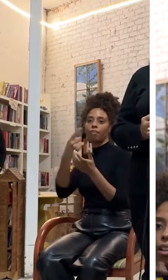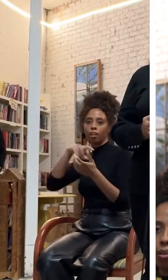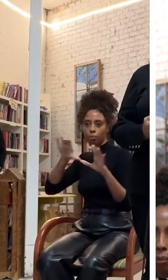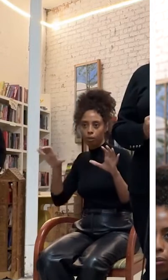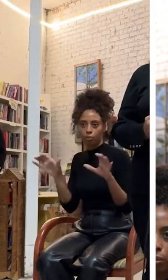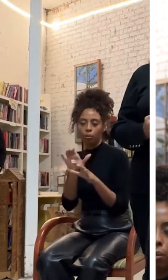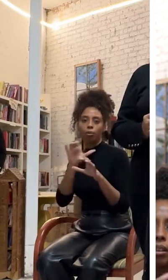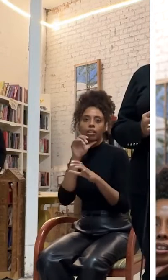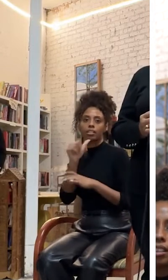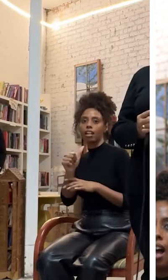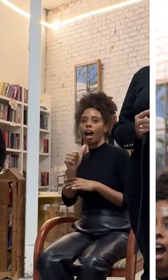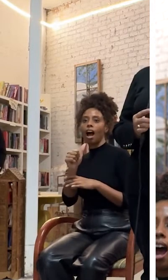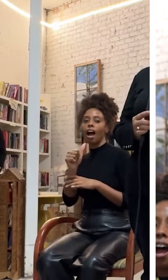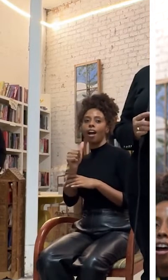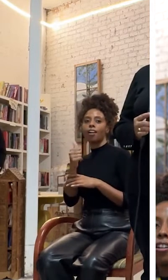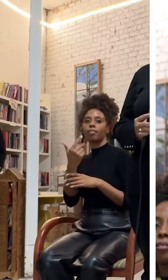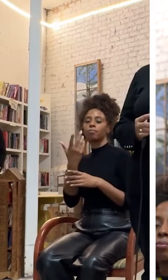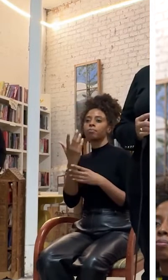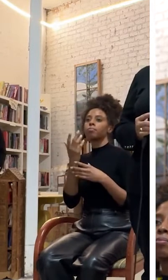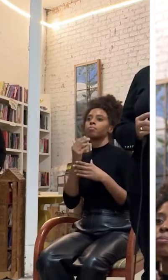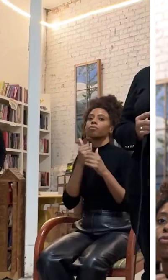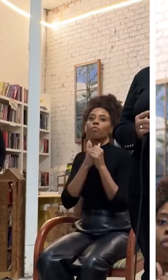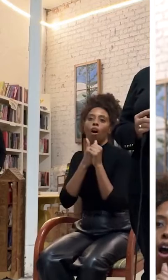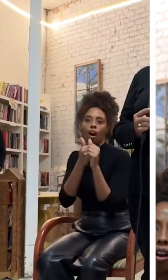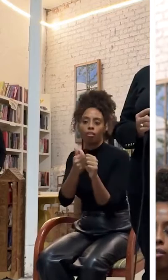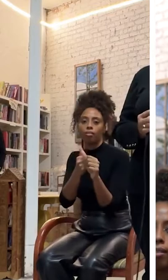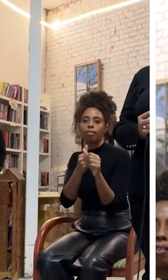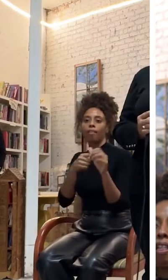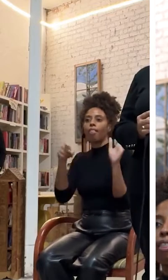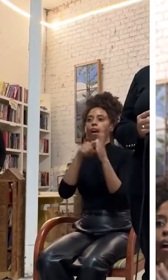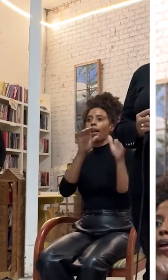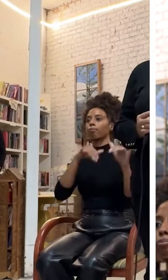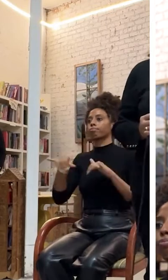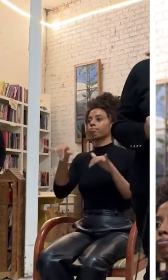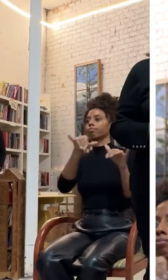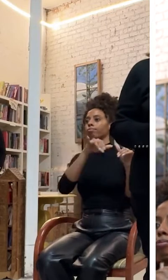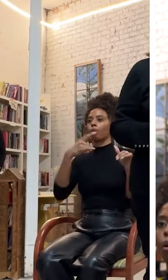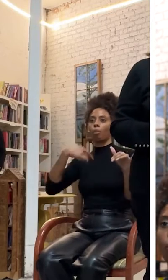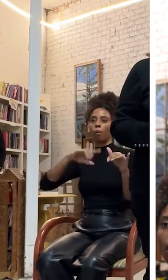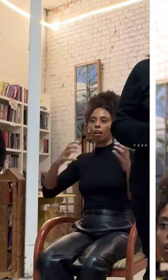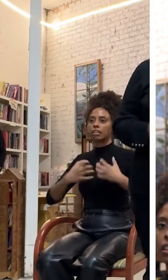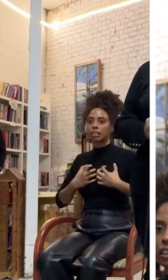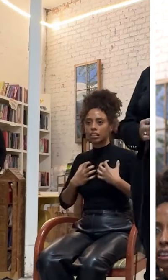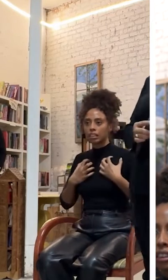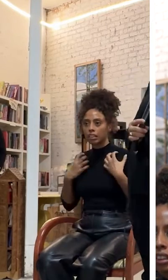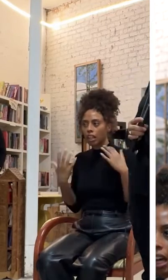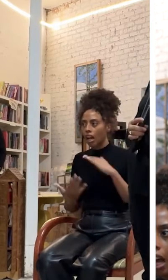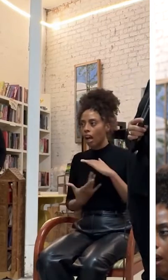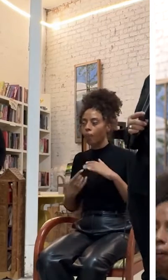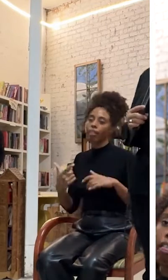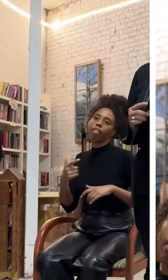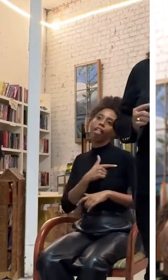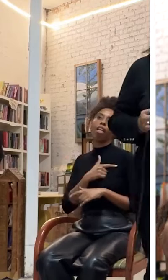not buy into the stereotype that we are angry or